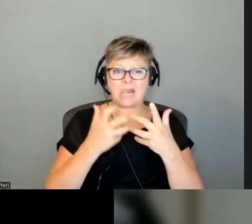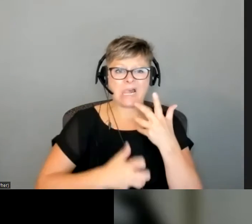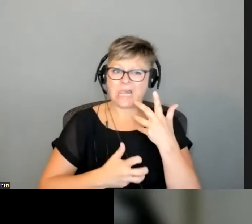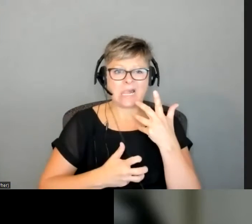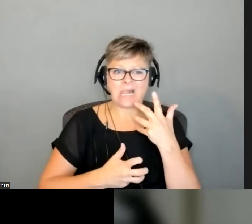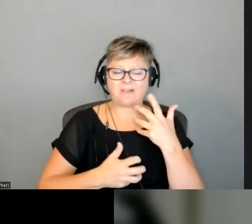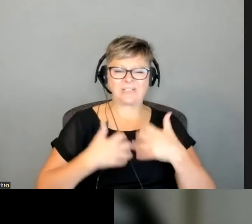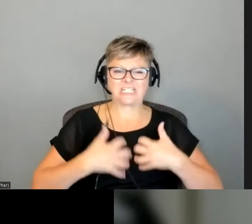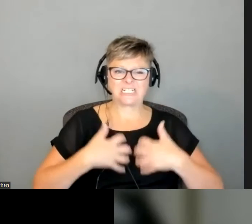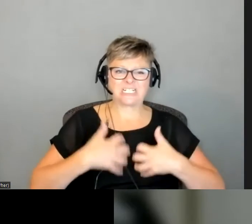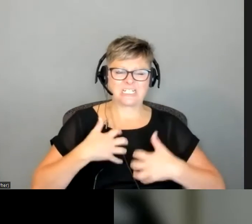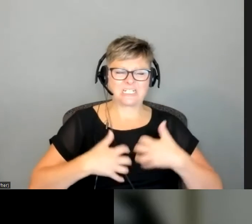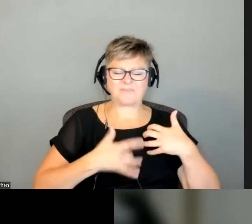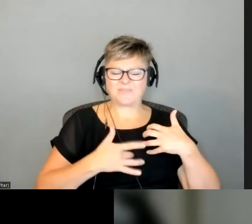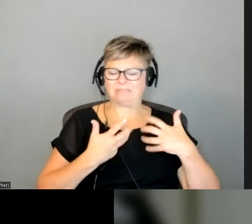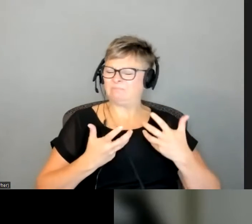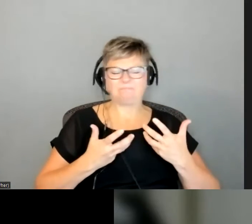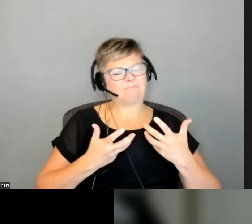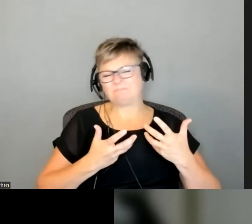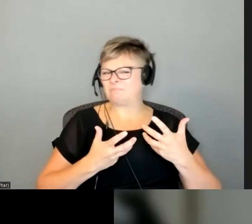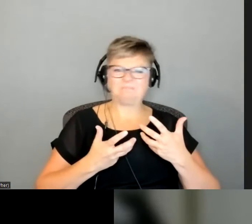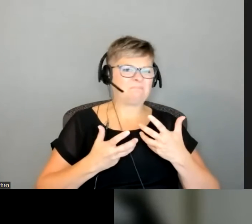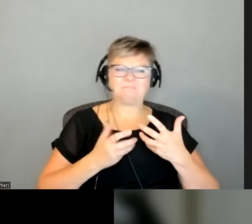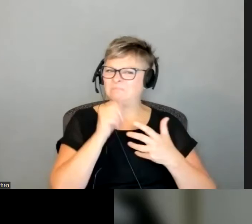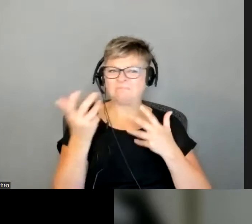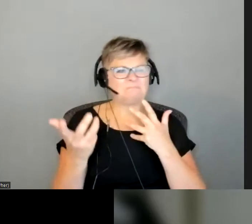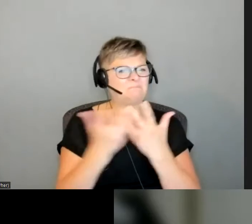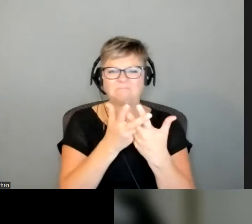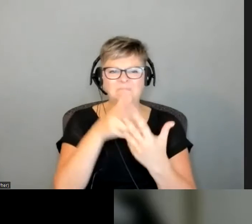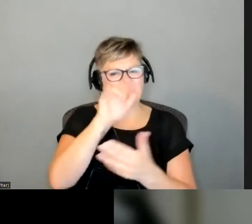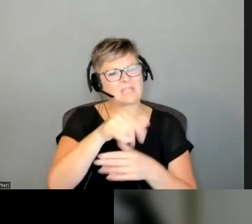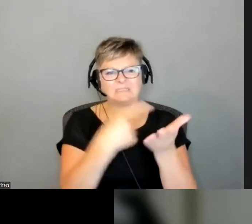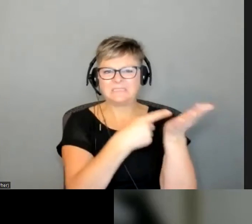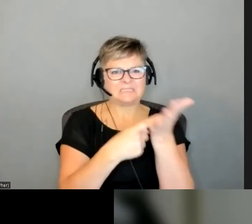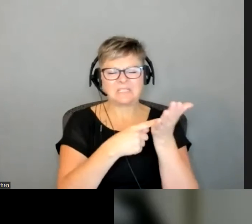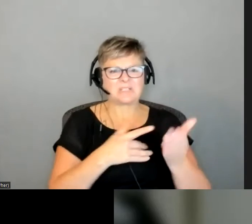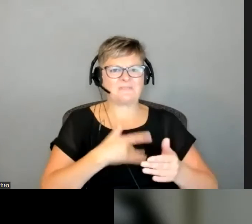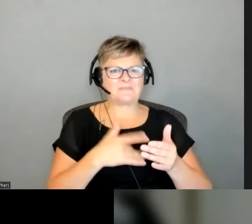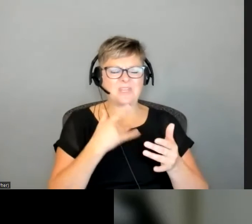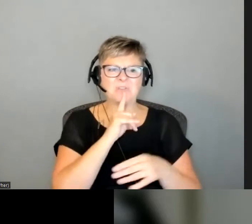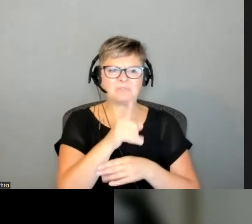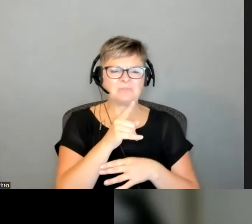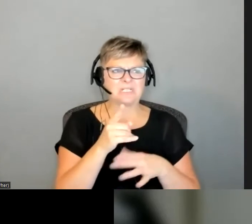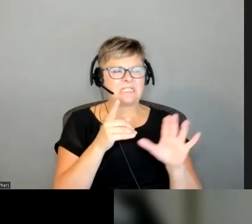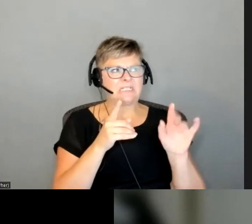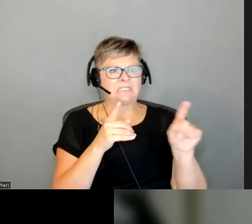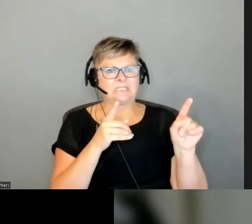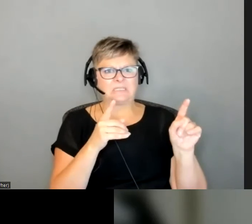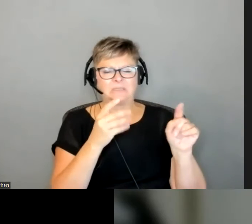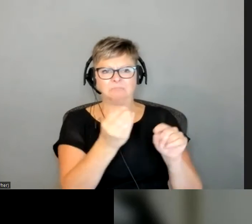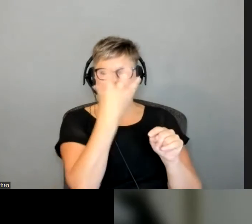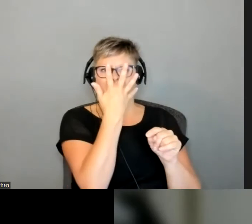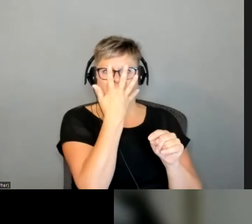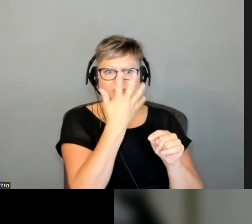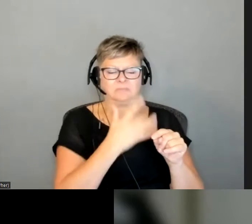and in our discussion. And it just, it just seemed really loud. Words have power.